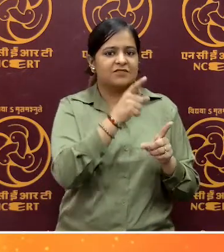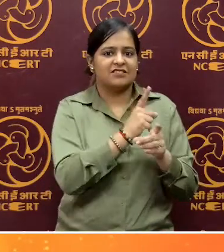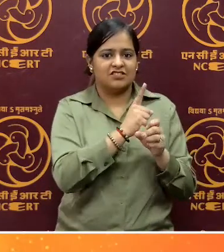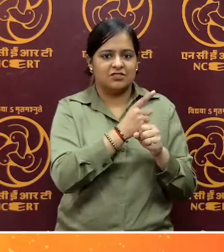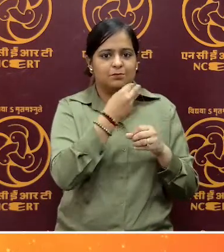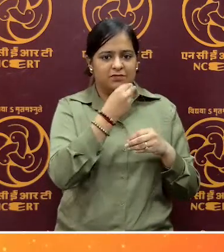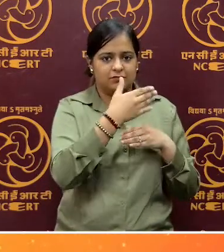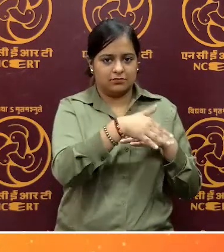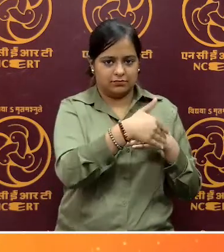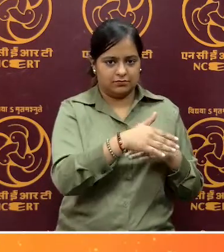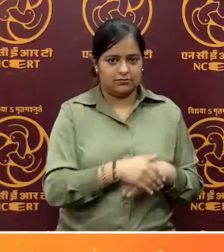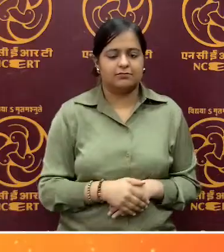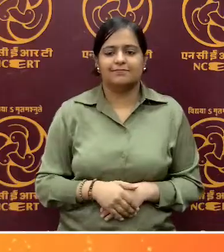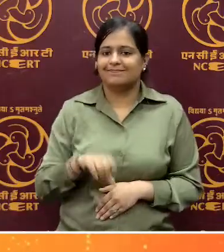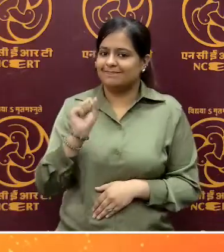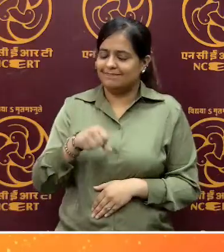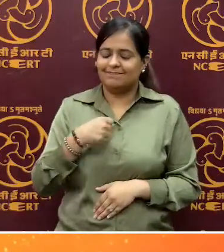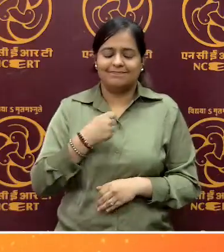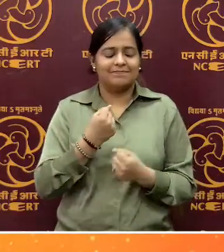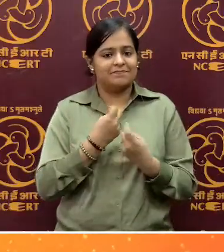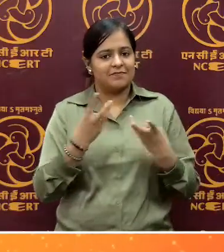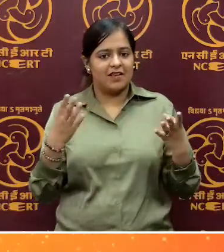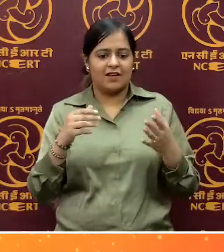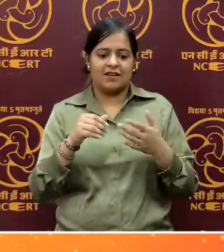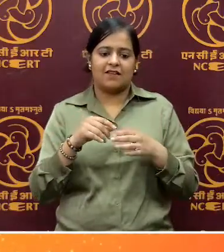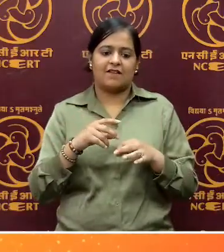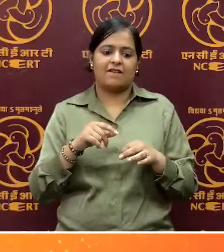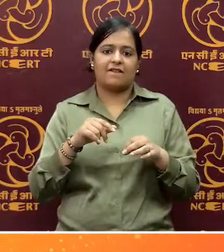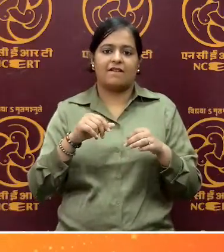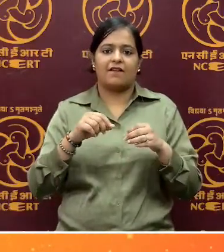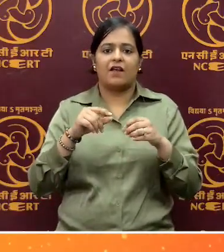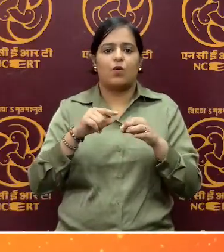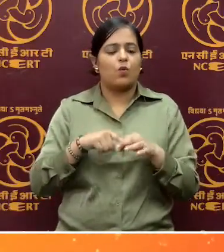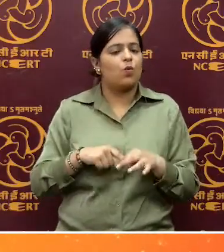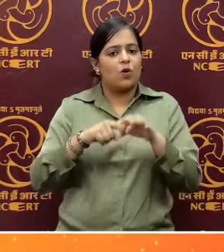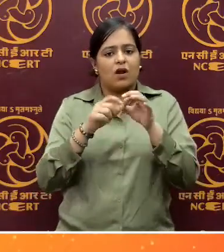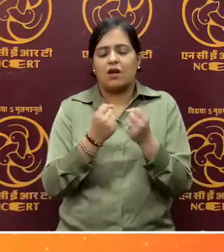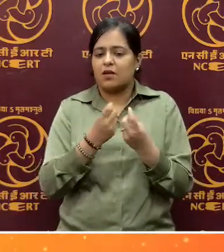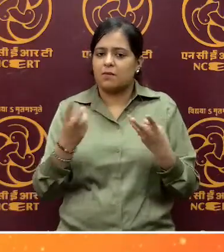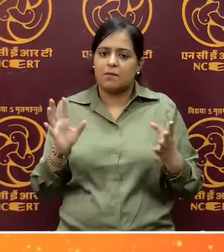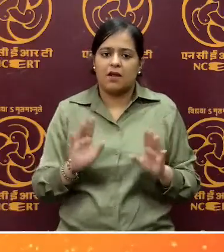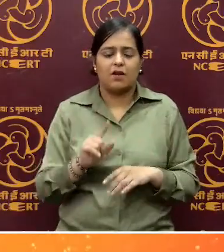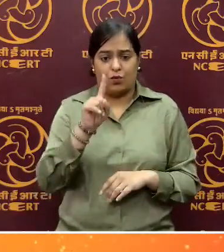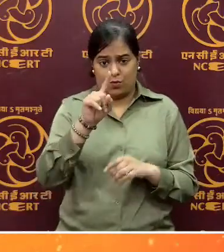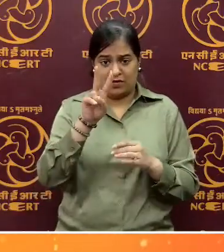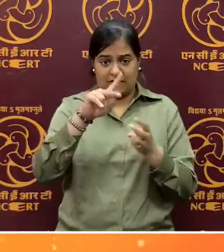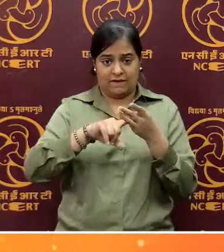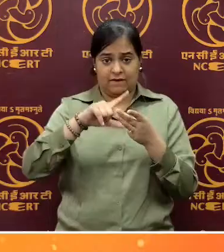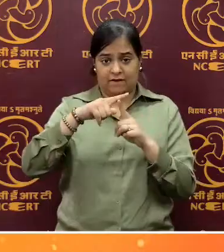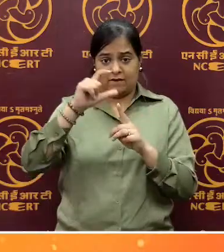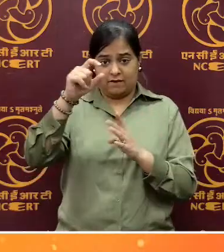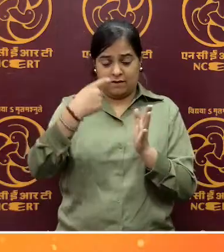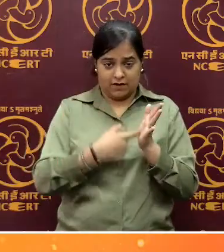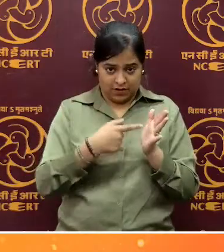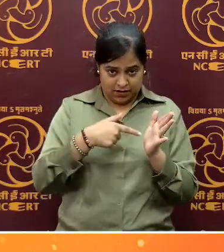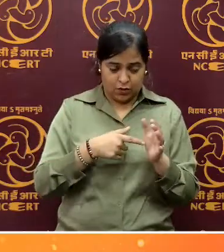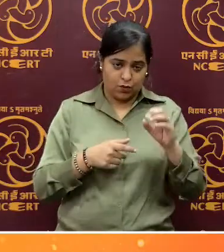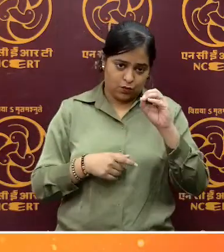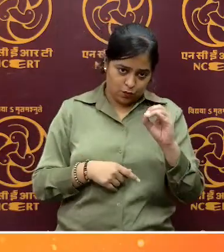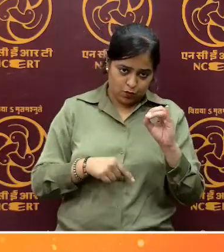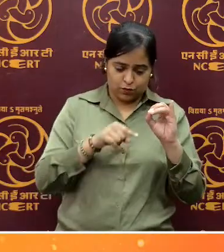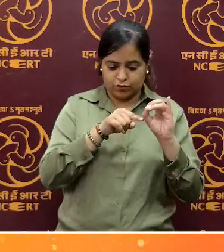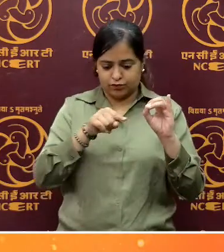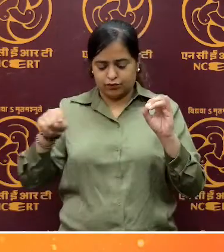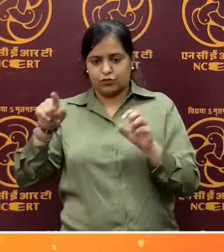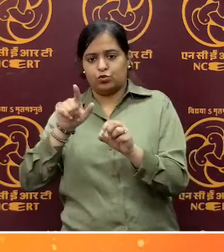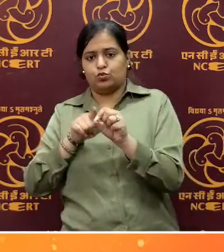here you find there are so many vector quantities. You can see that one vector starts from O and it is going towards Q. So this